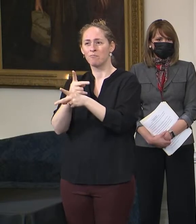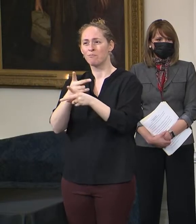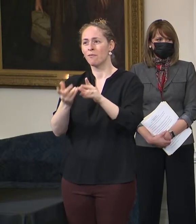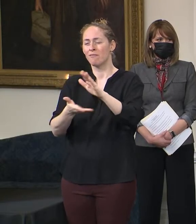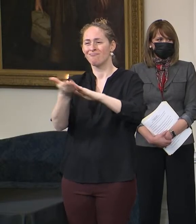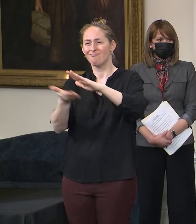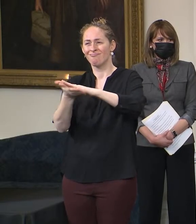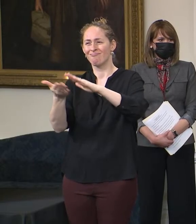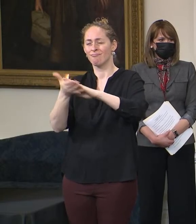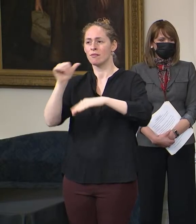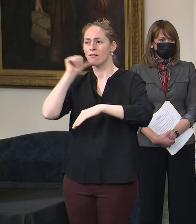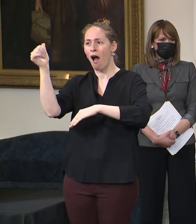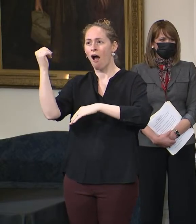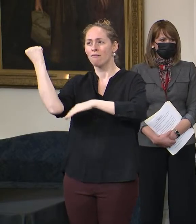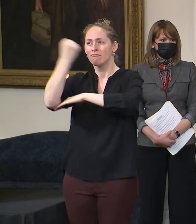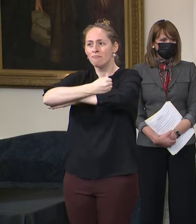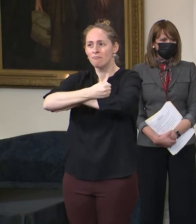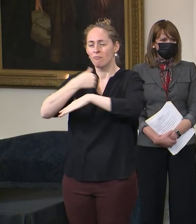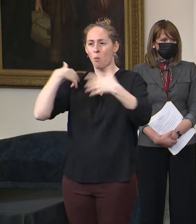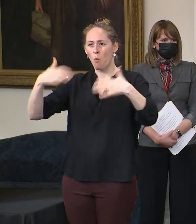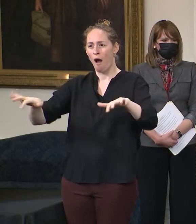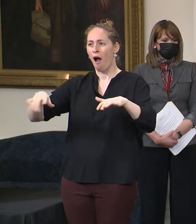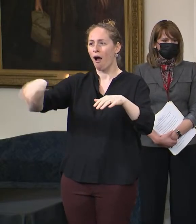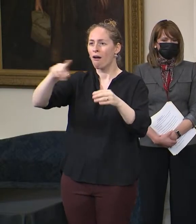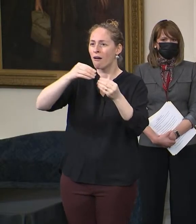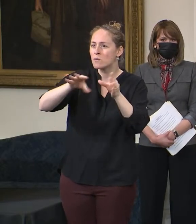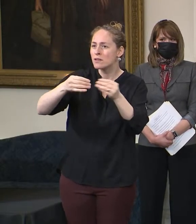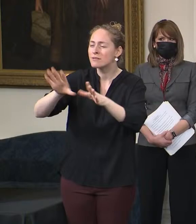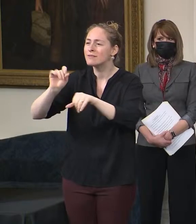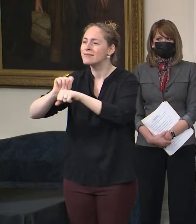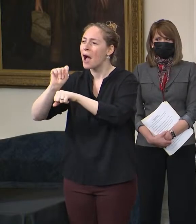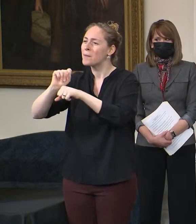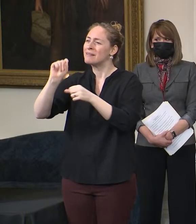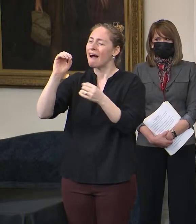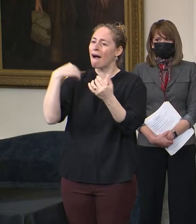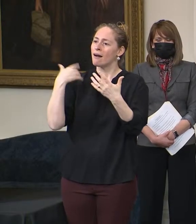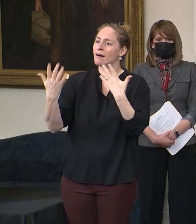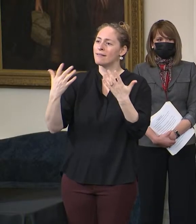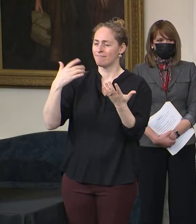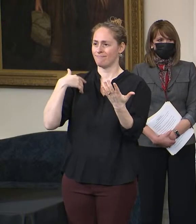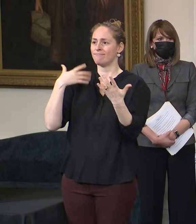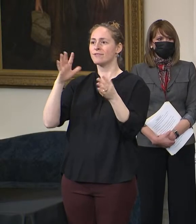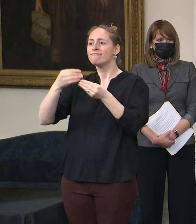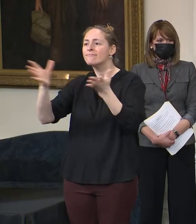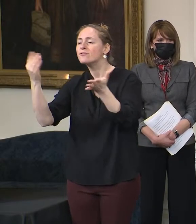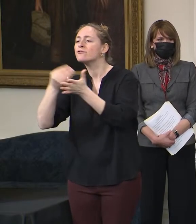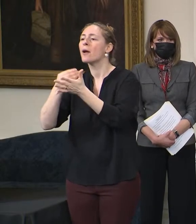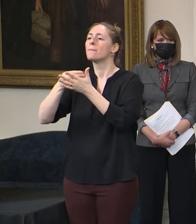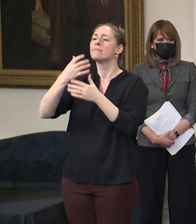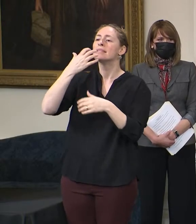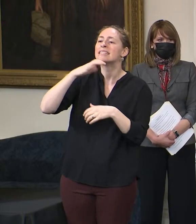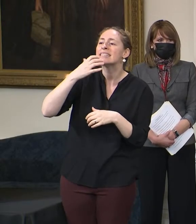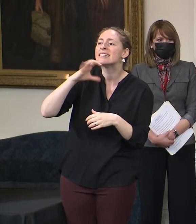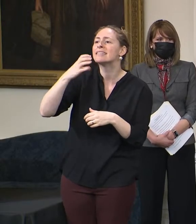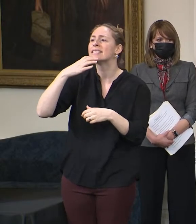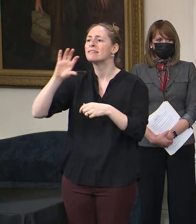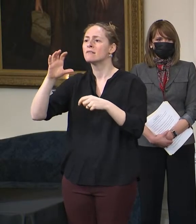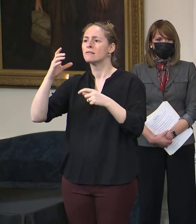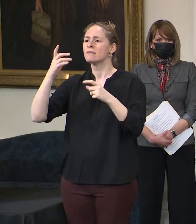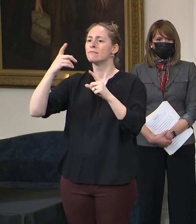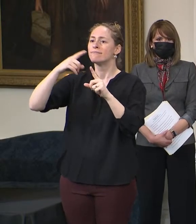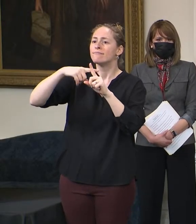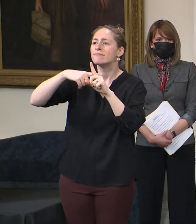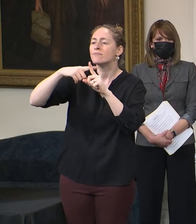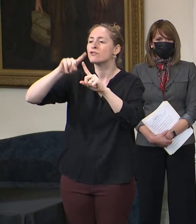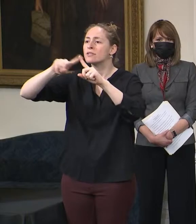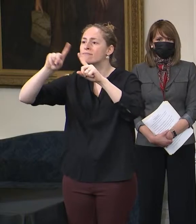restaurant employees working by providing for money for heaters and tents and filtration systems and things to